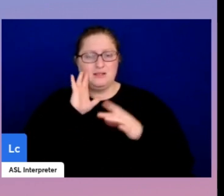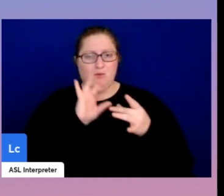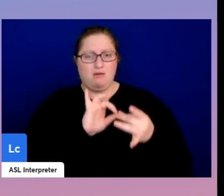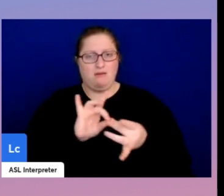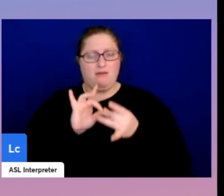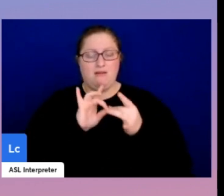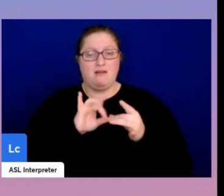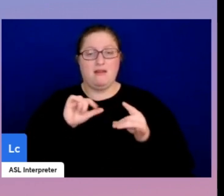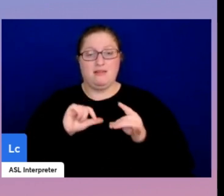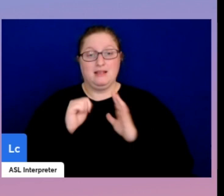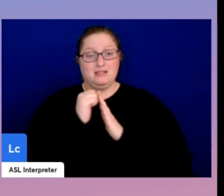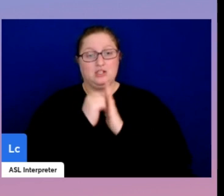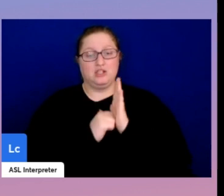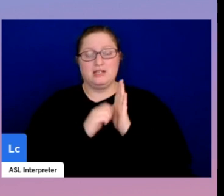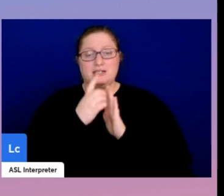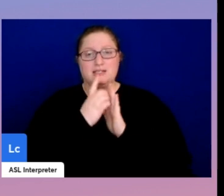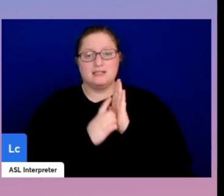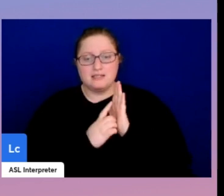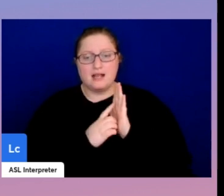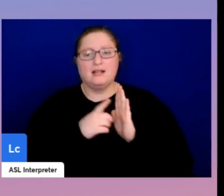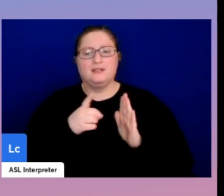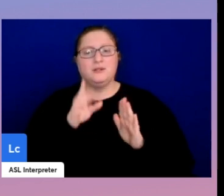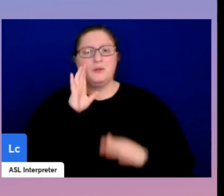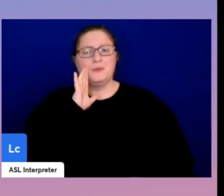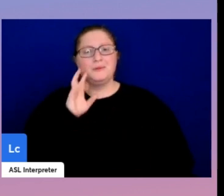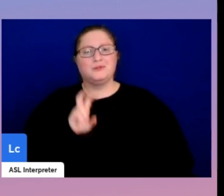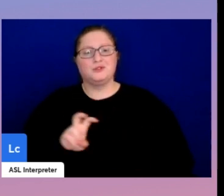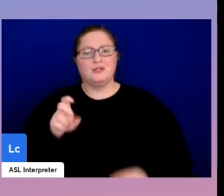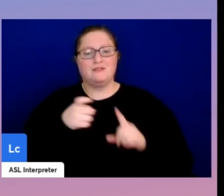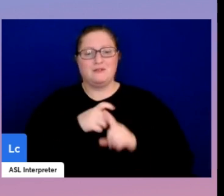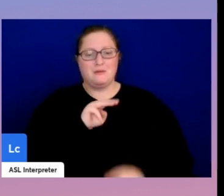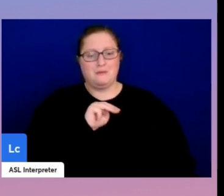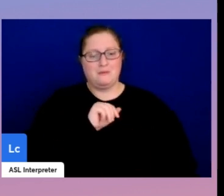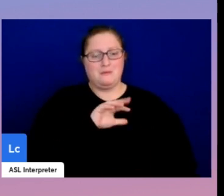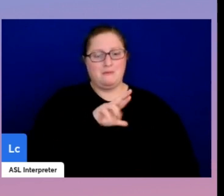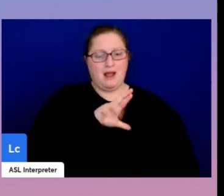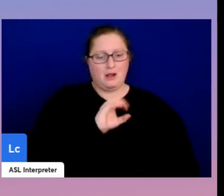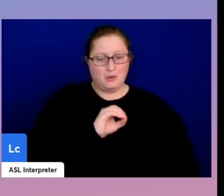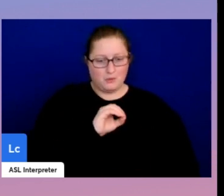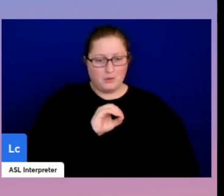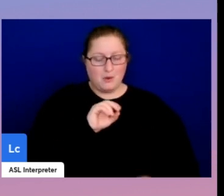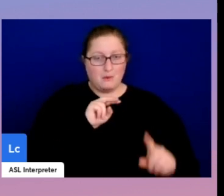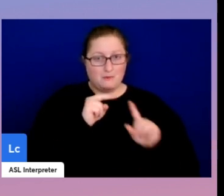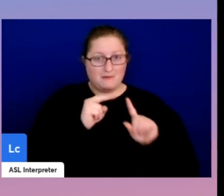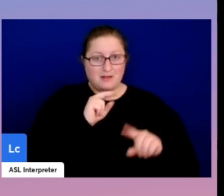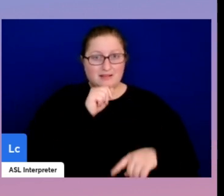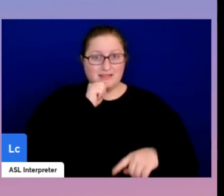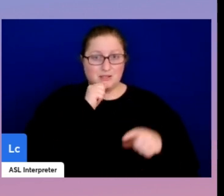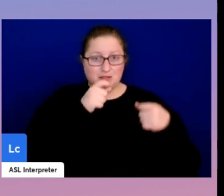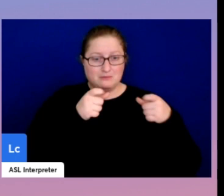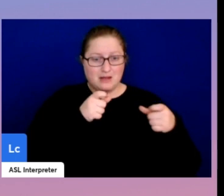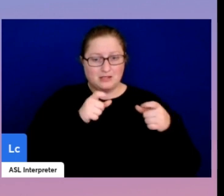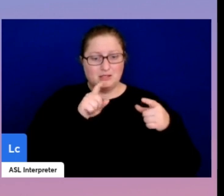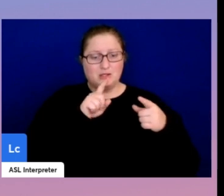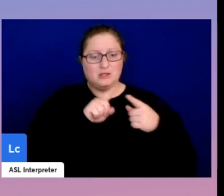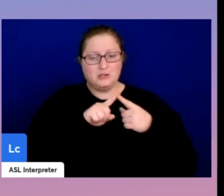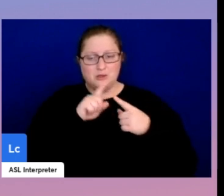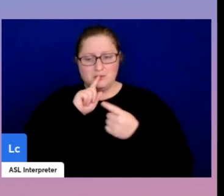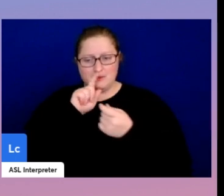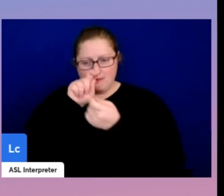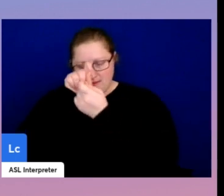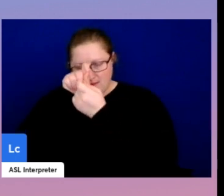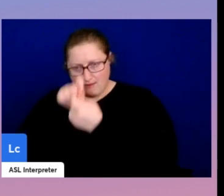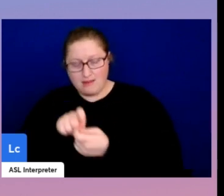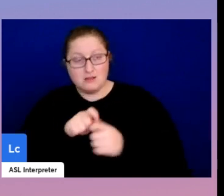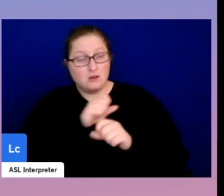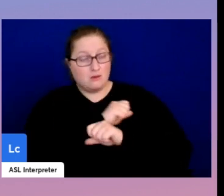is designed to take you on a journey from macro view of secrets management to the nitty-gritties of Vault